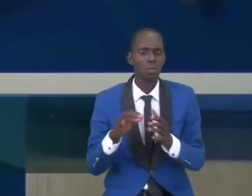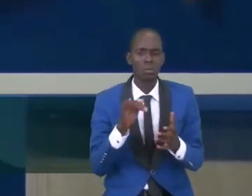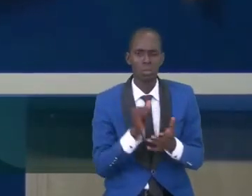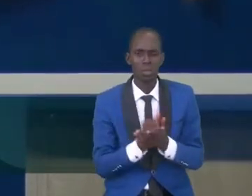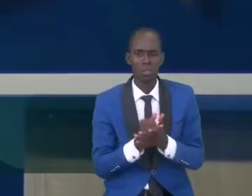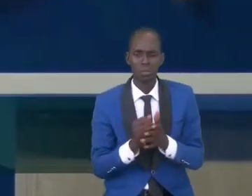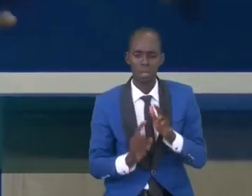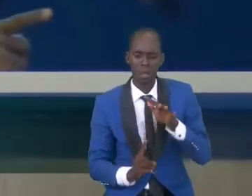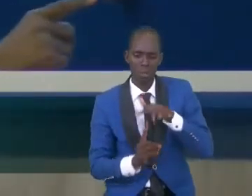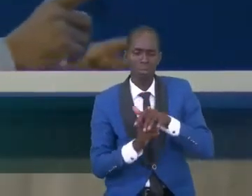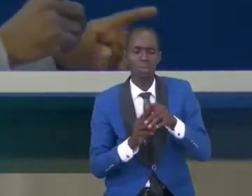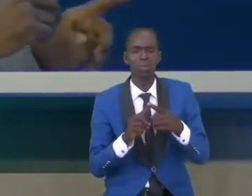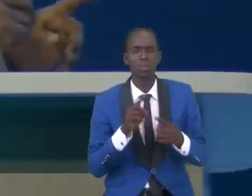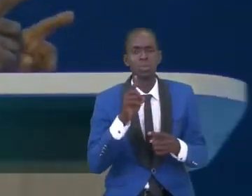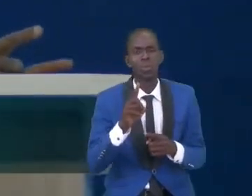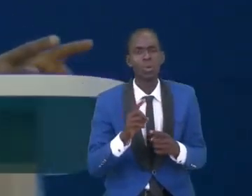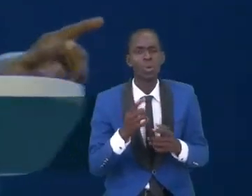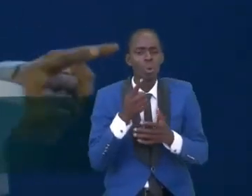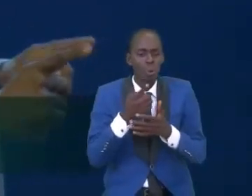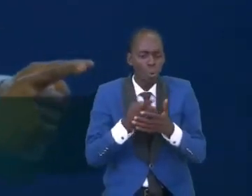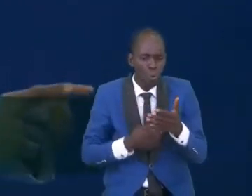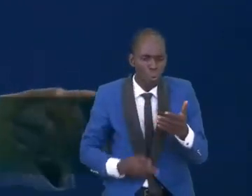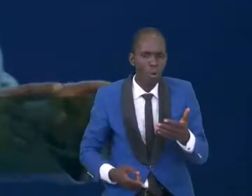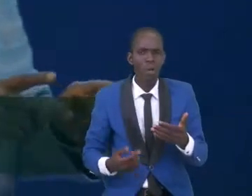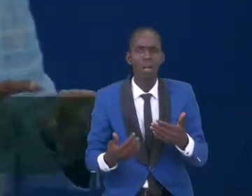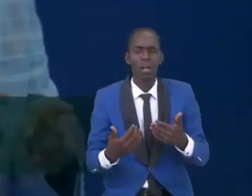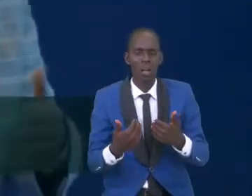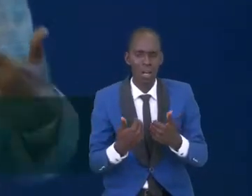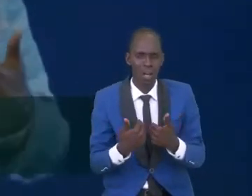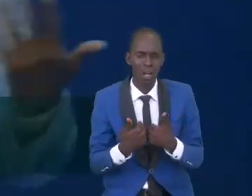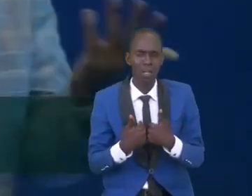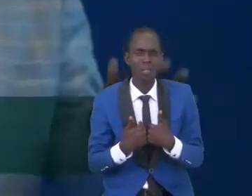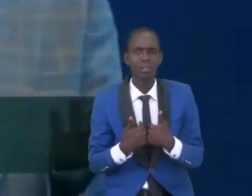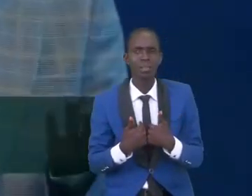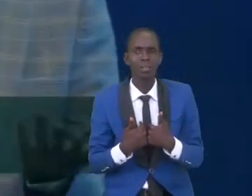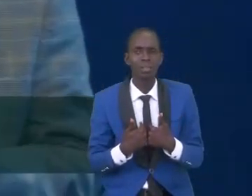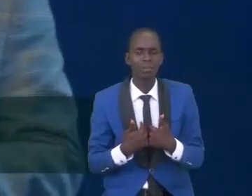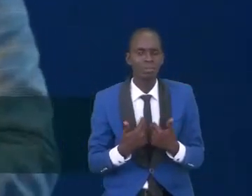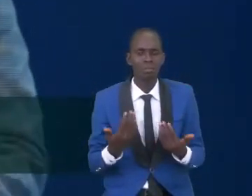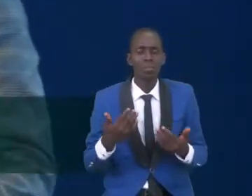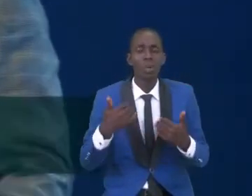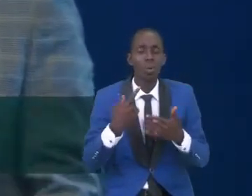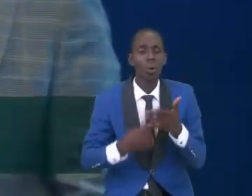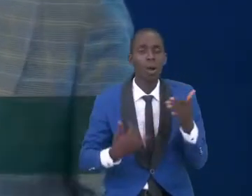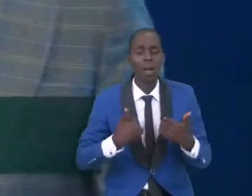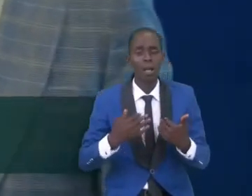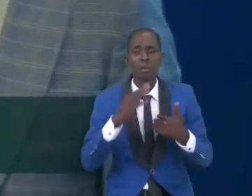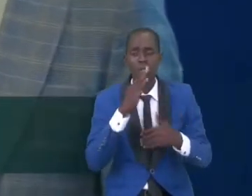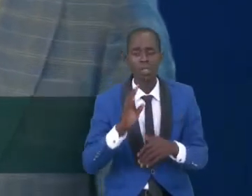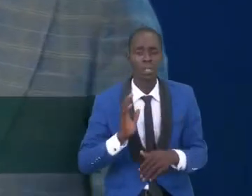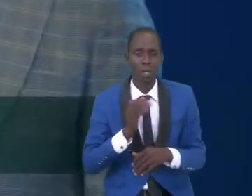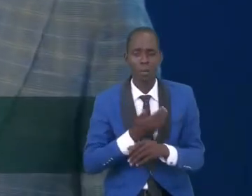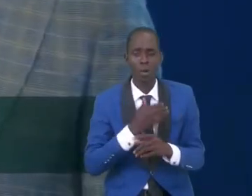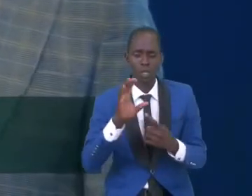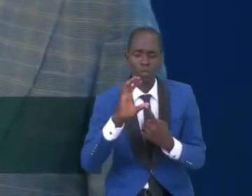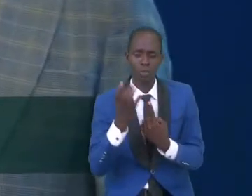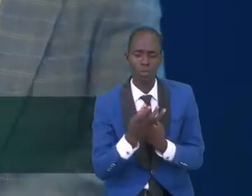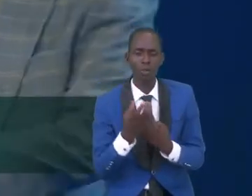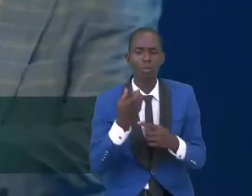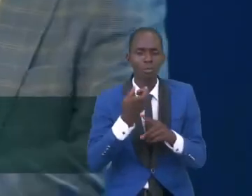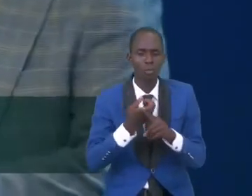to you? What has been our condition from the